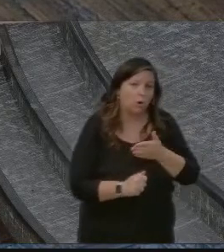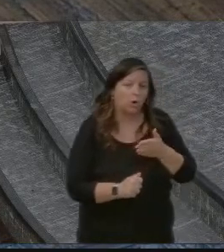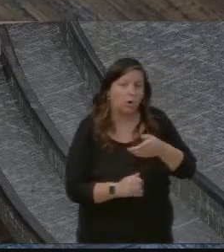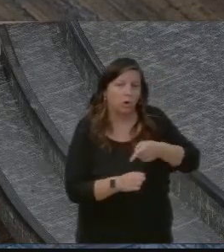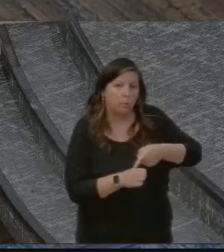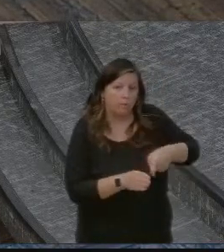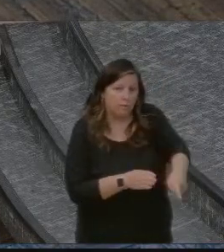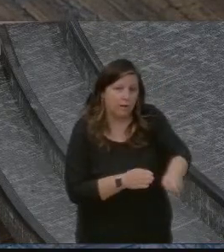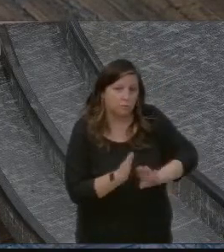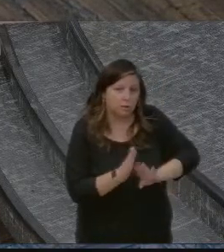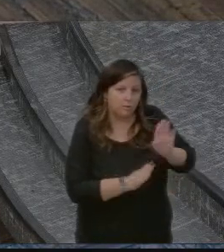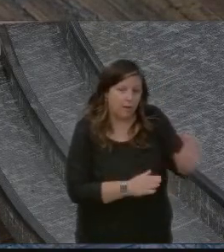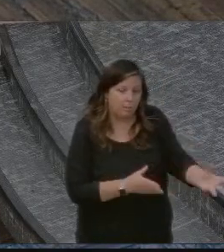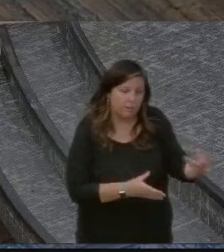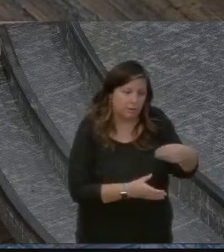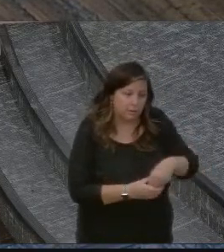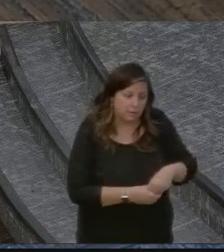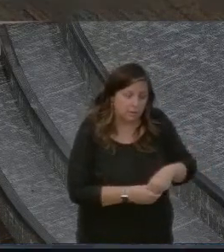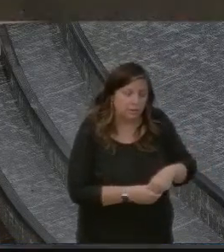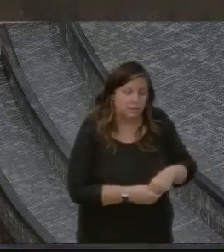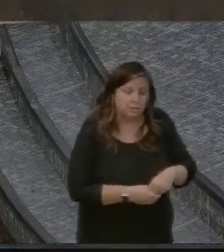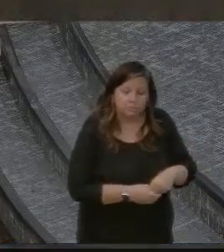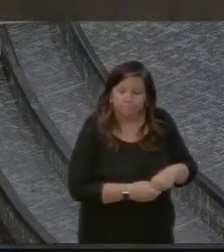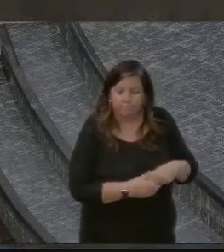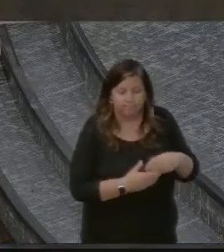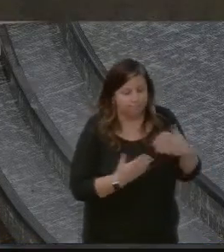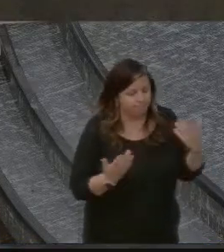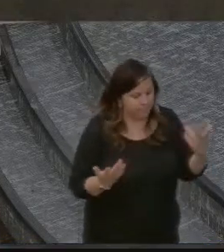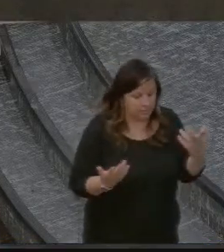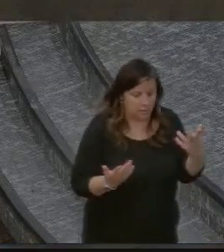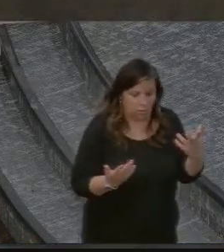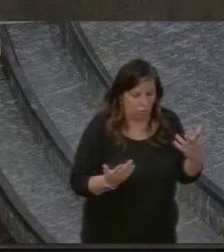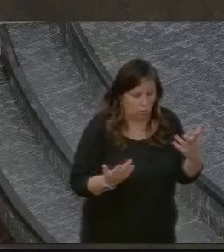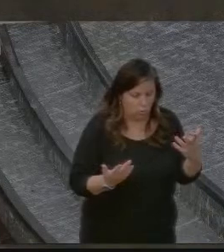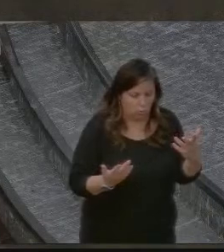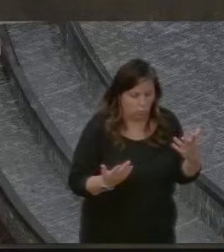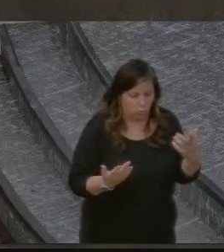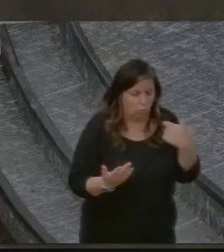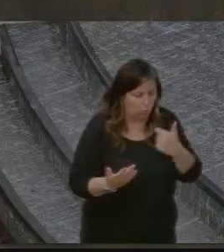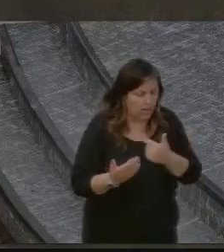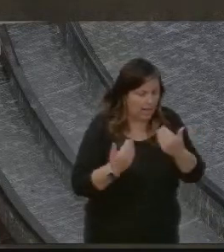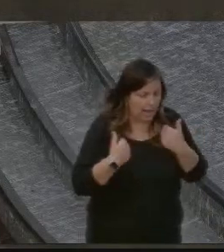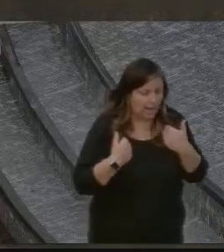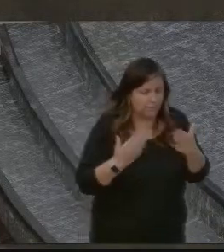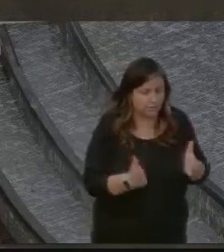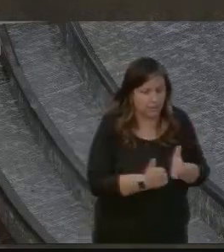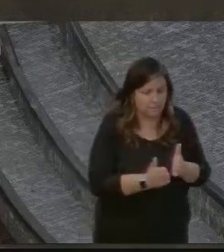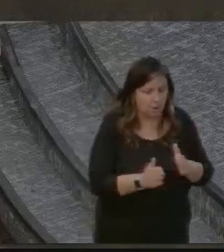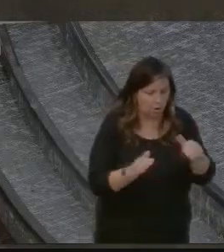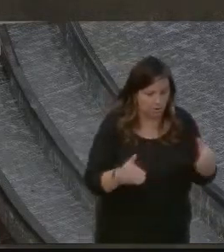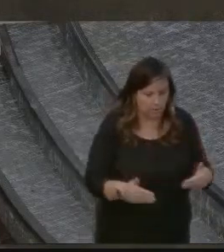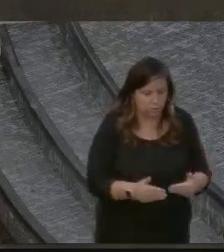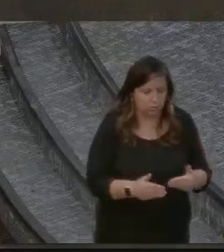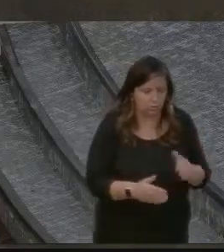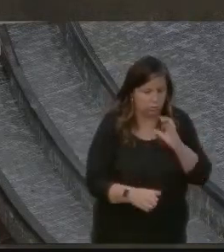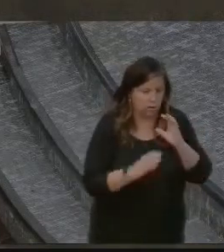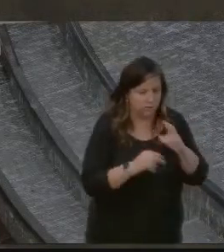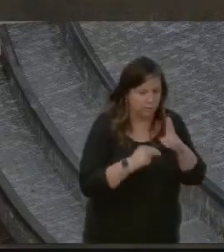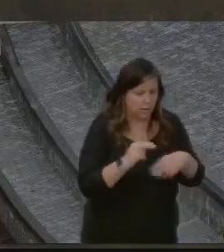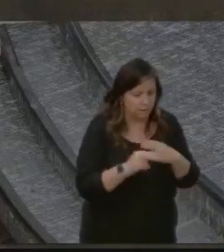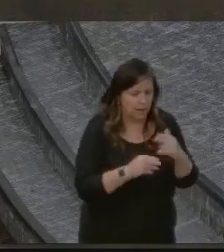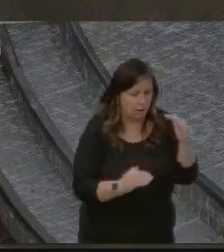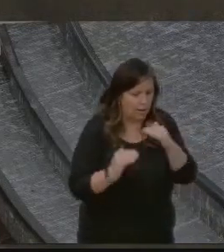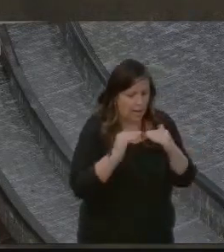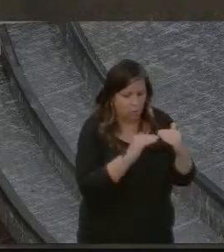that's the team. We do have a section, a small introductory conversation on equity, or